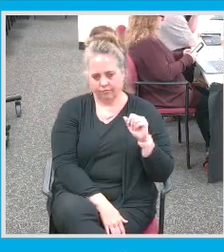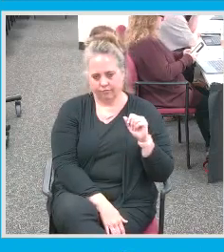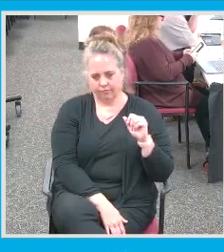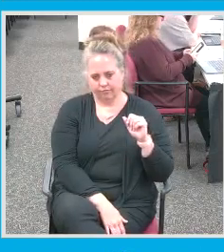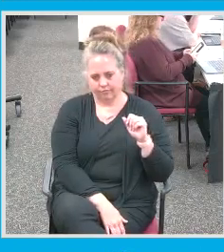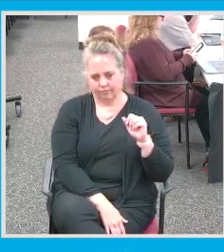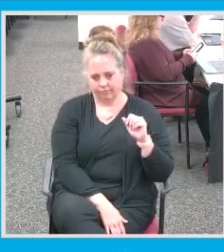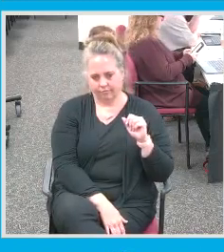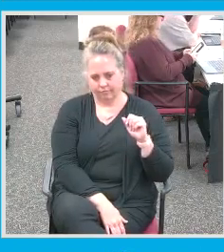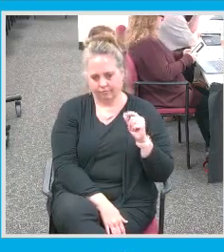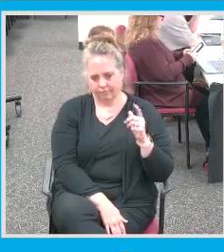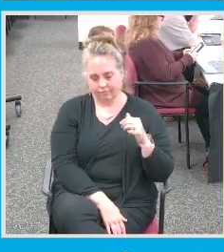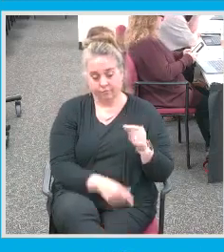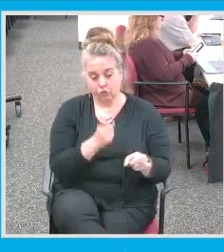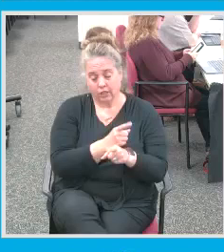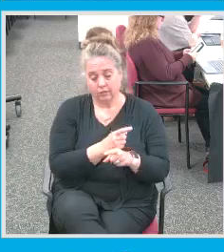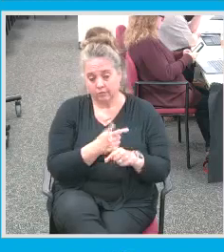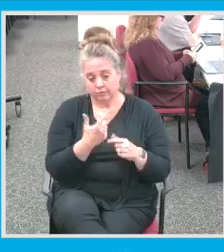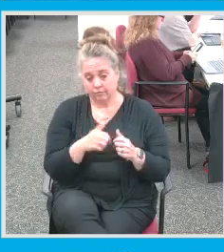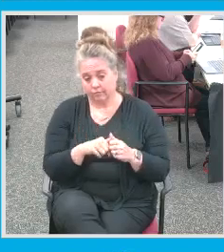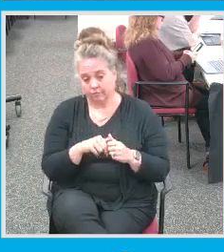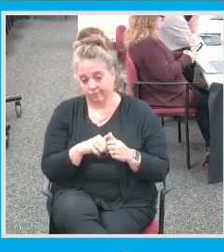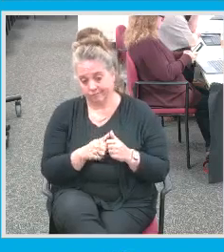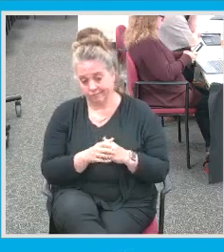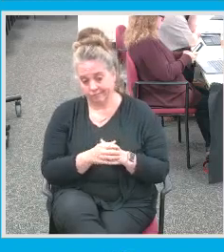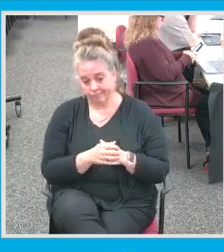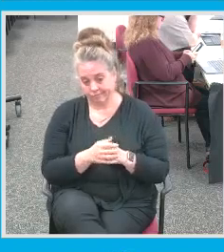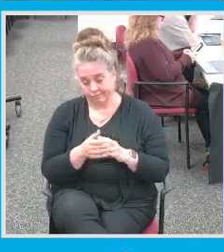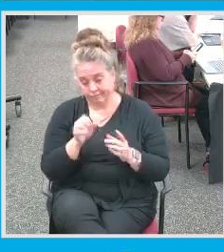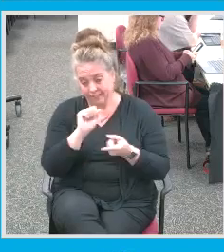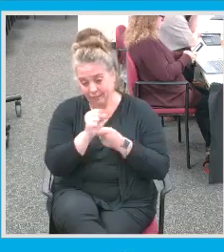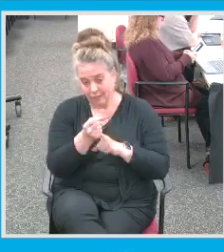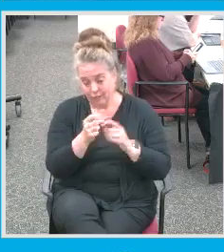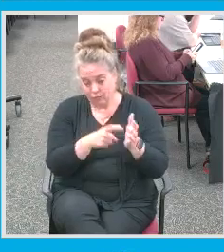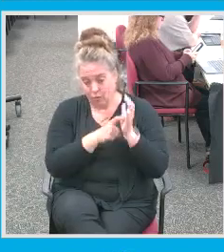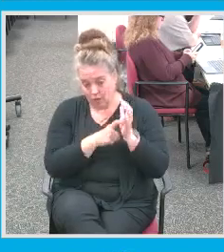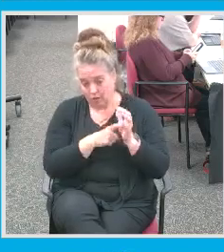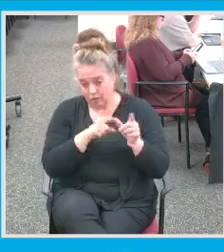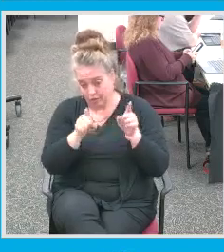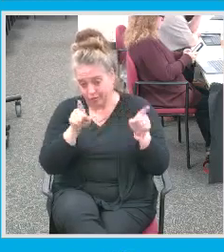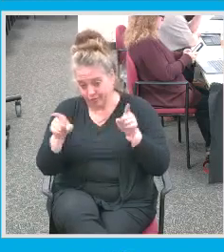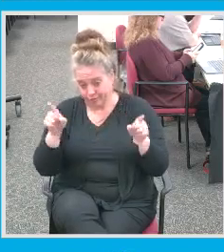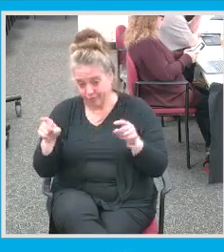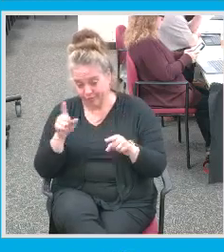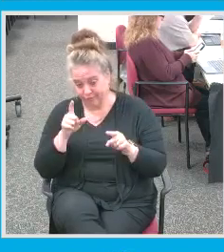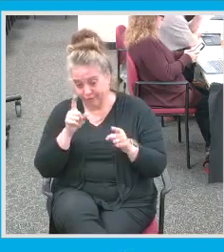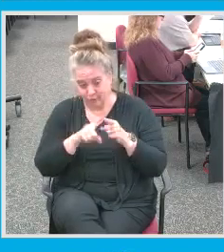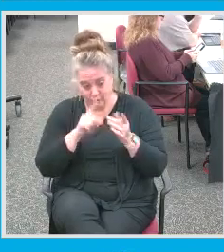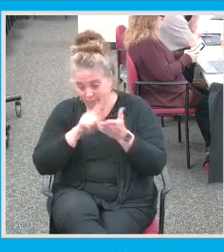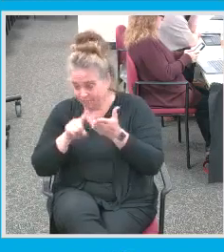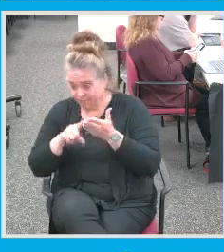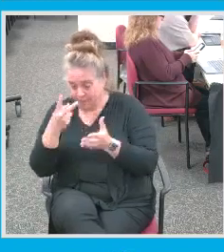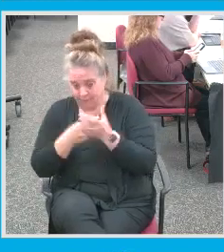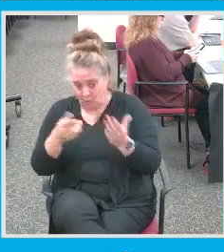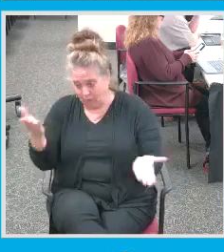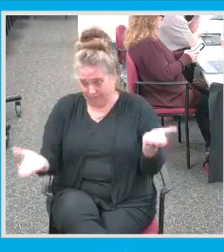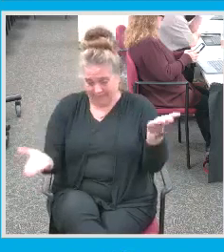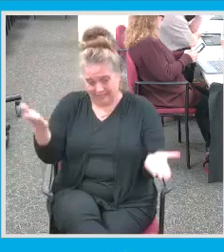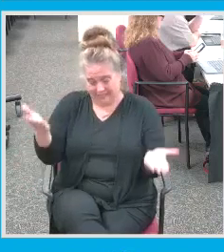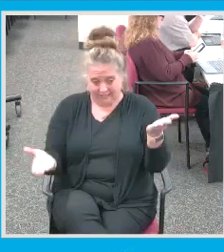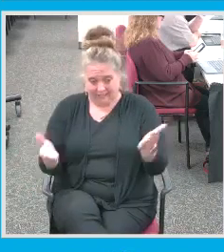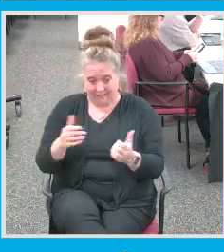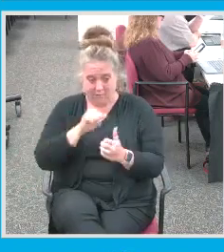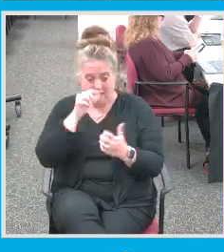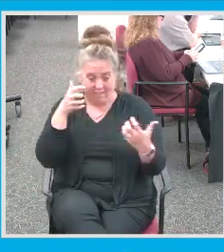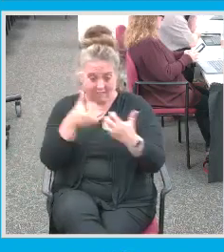I agree with that, but there are definitely circumstances that require us to take a second look and consider what